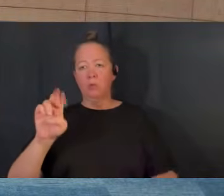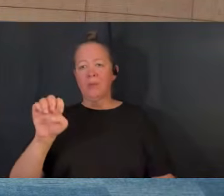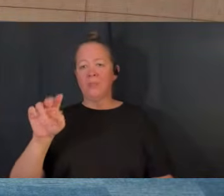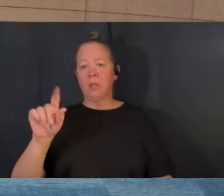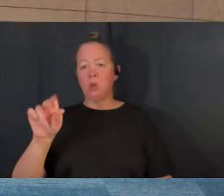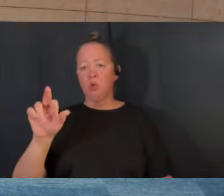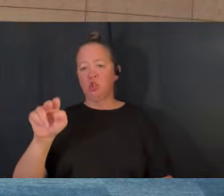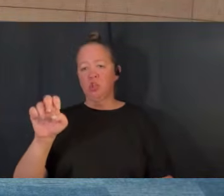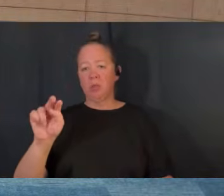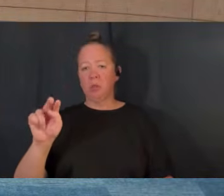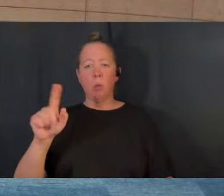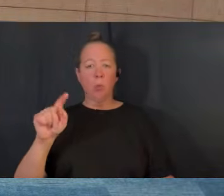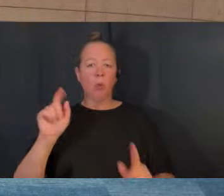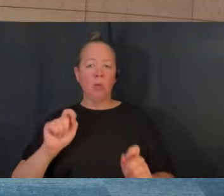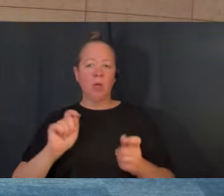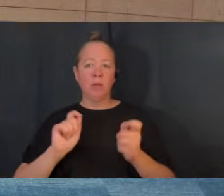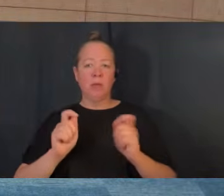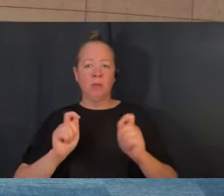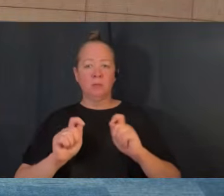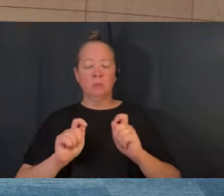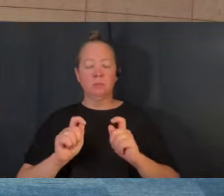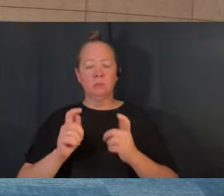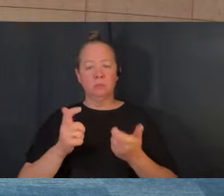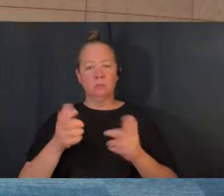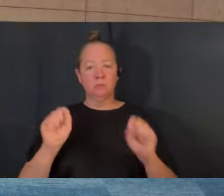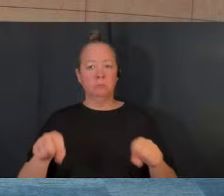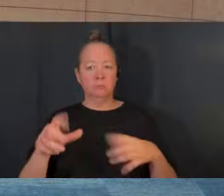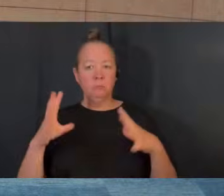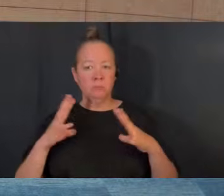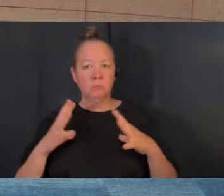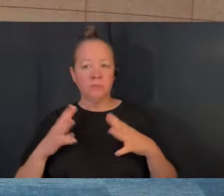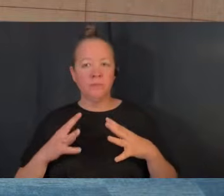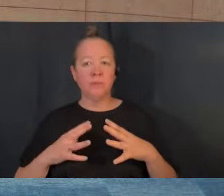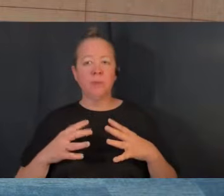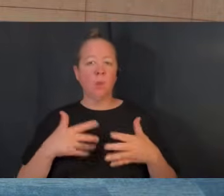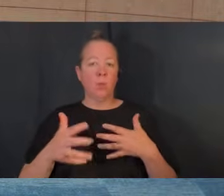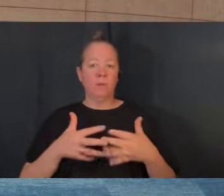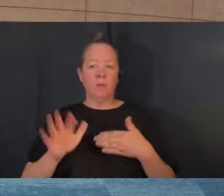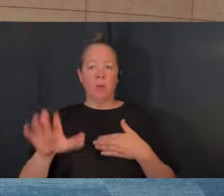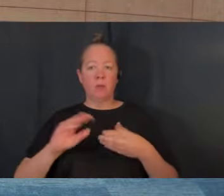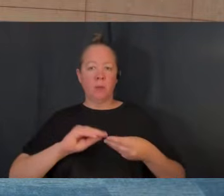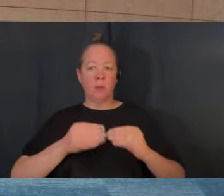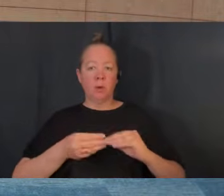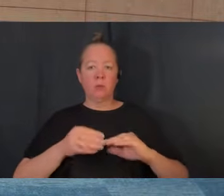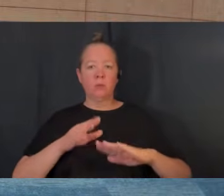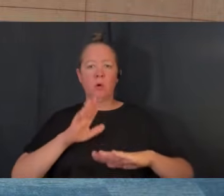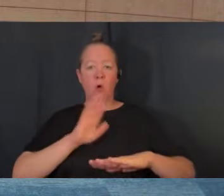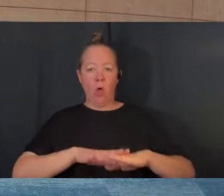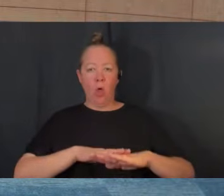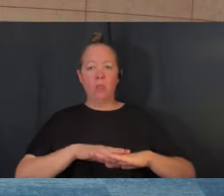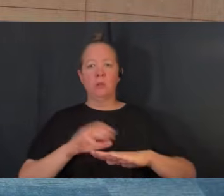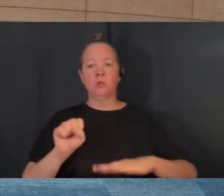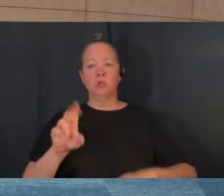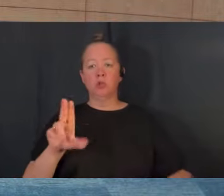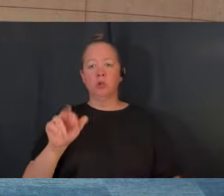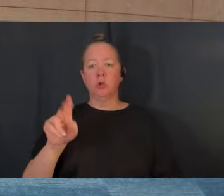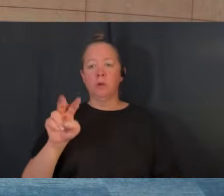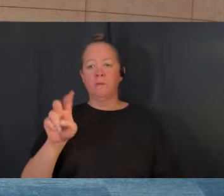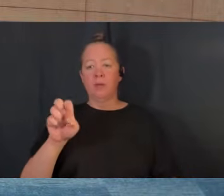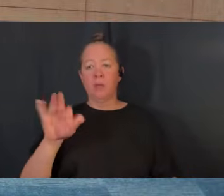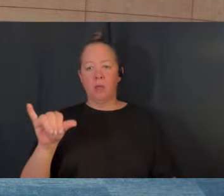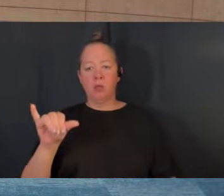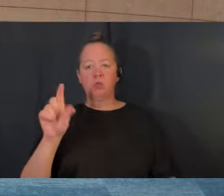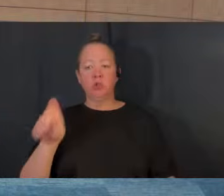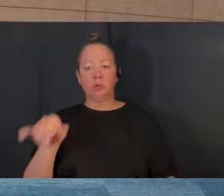that change, and I would, whatever that number is stated on the survey is what should be stated in the